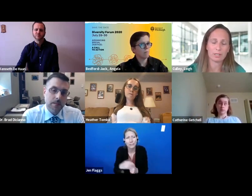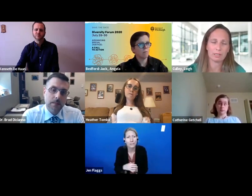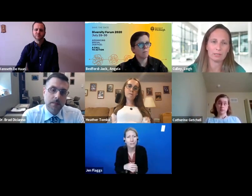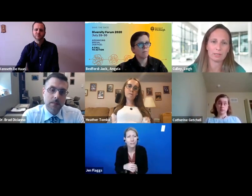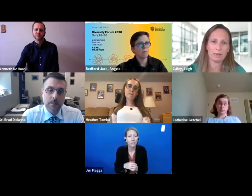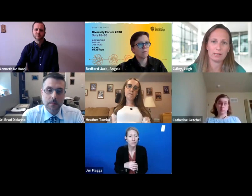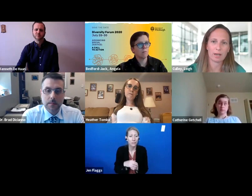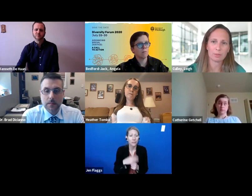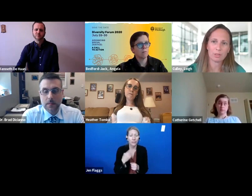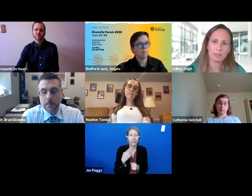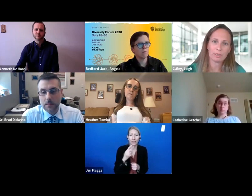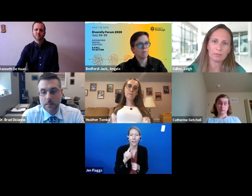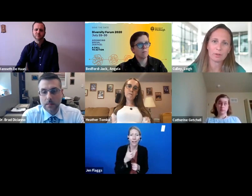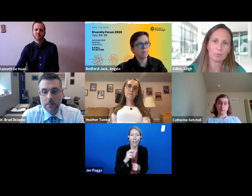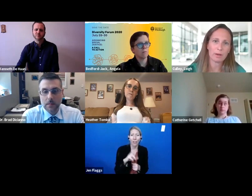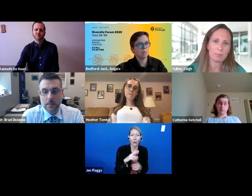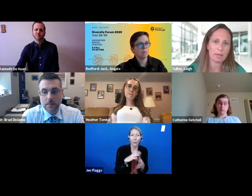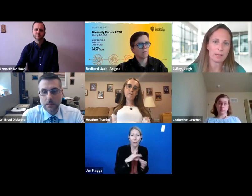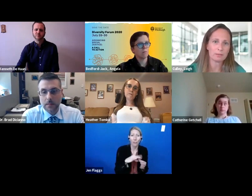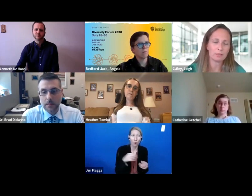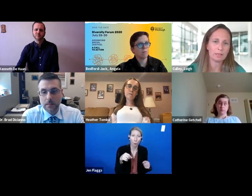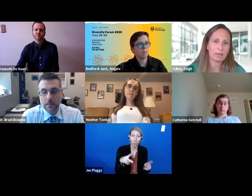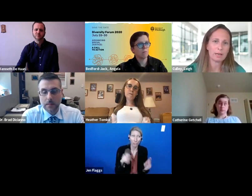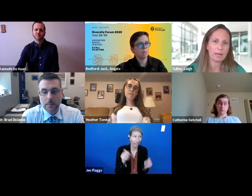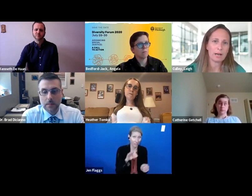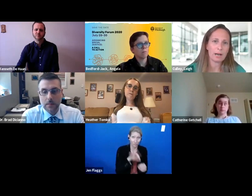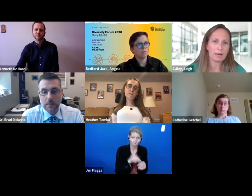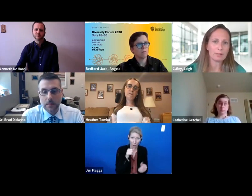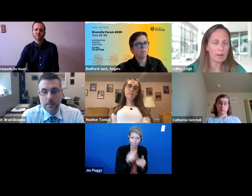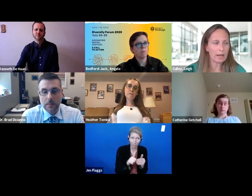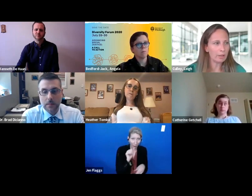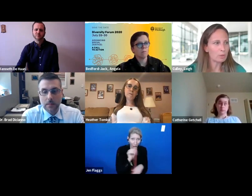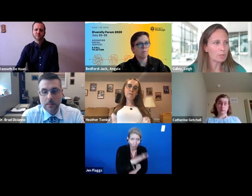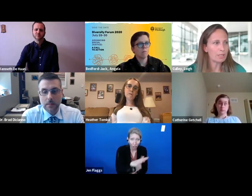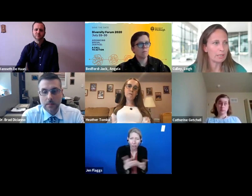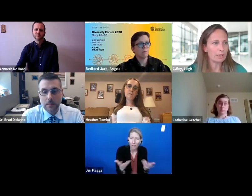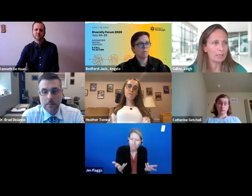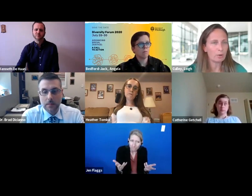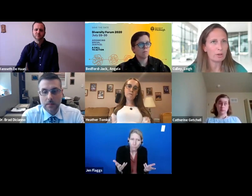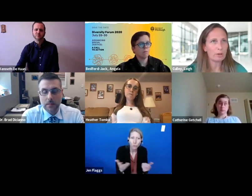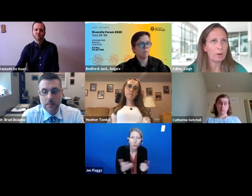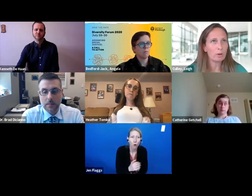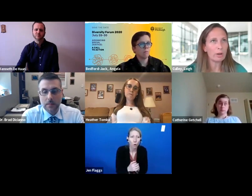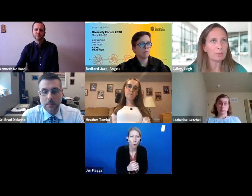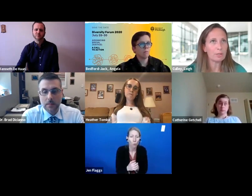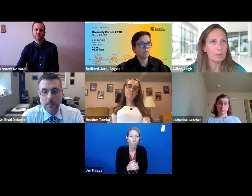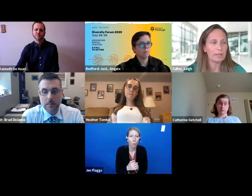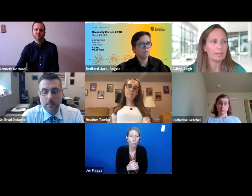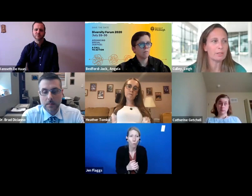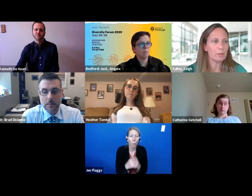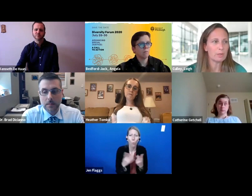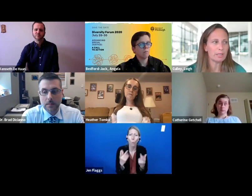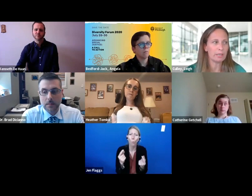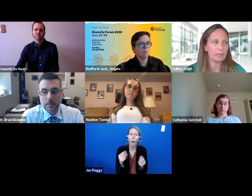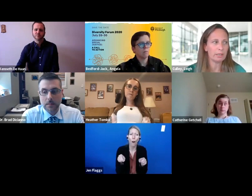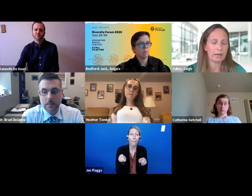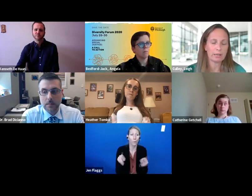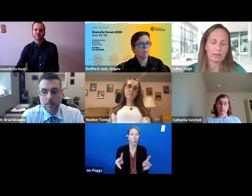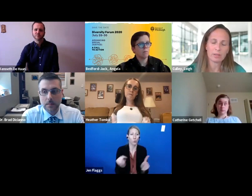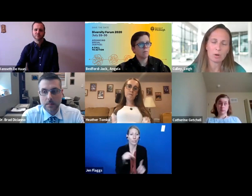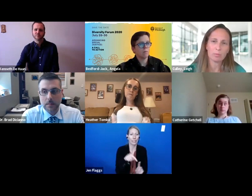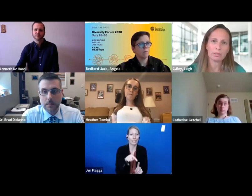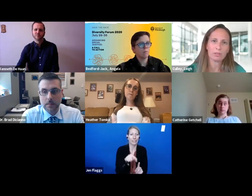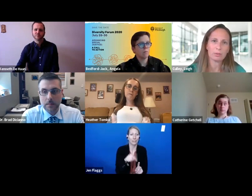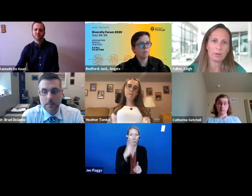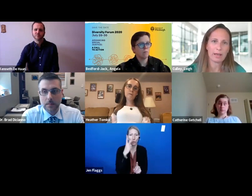Heather mentioned the opportunity to vote by mail. So how do you see, what opportunities do you see